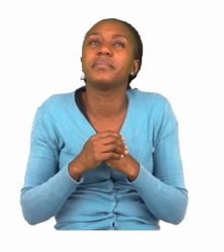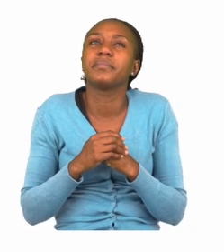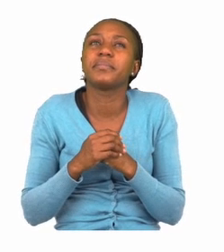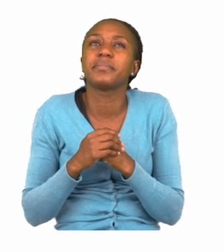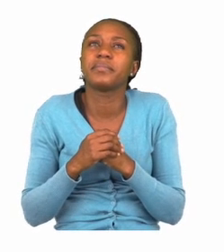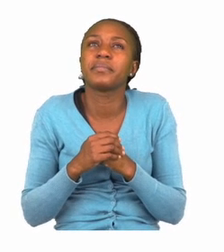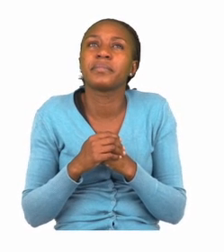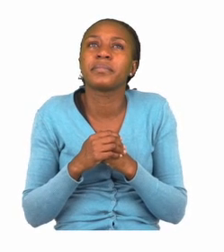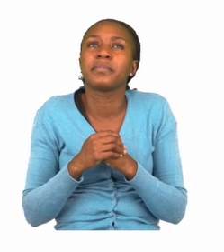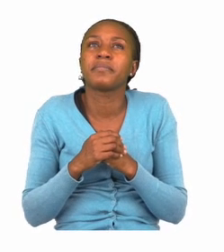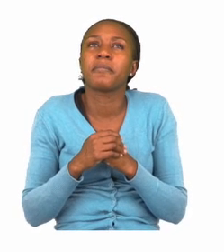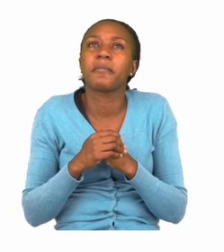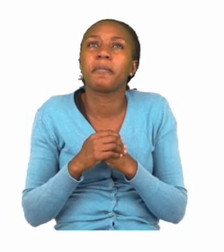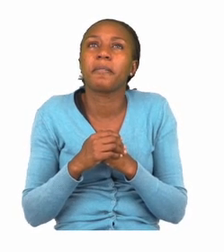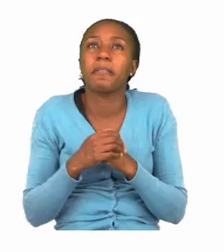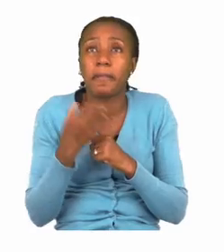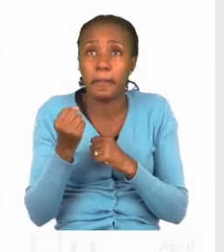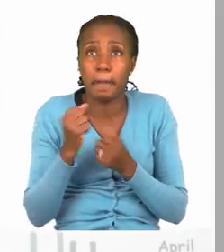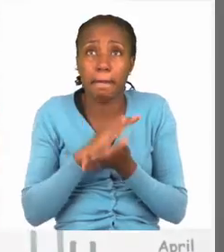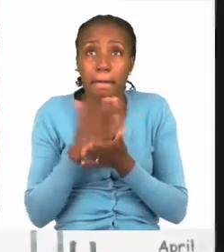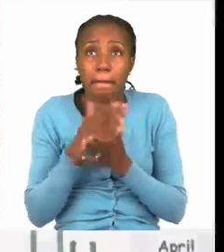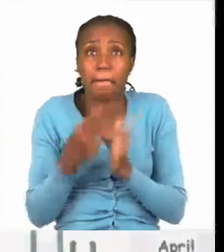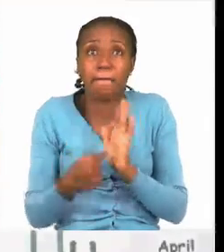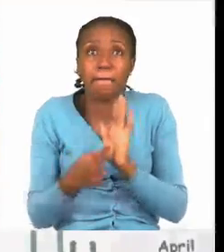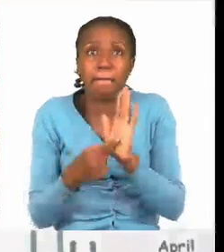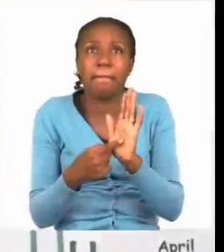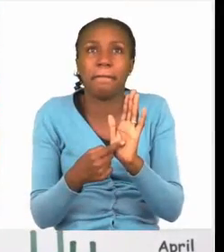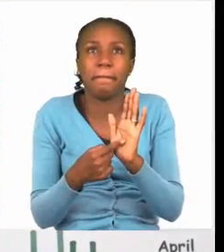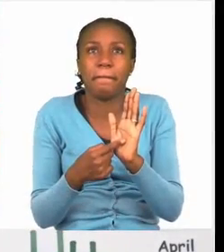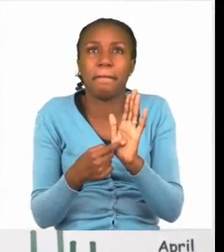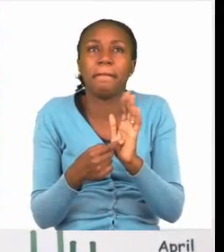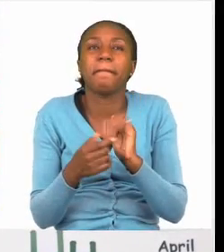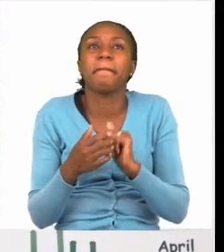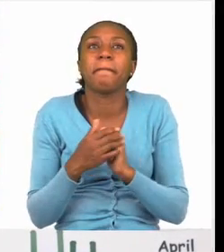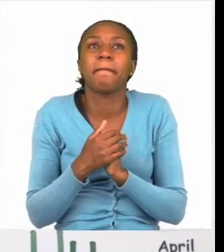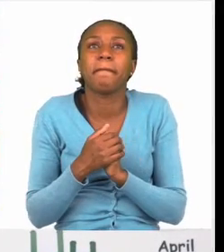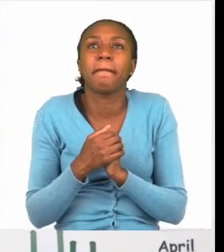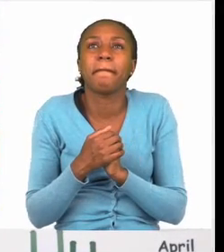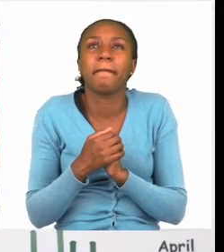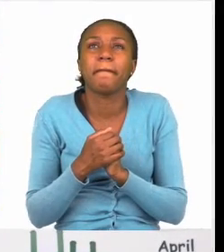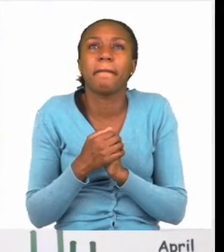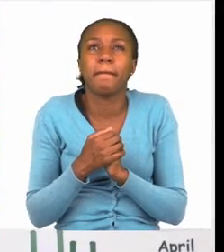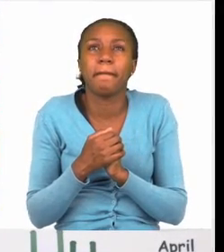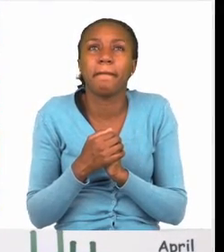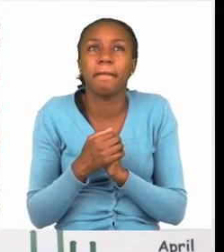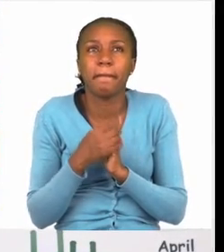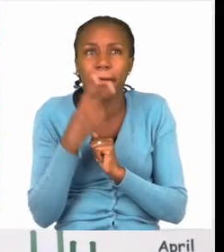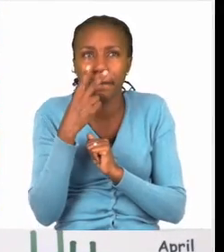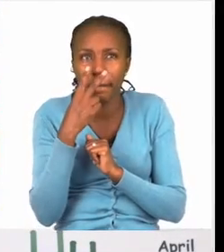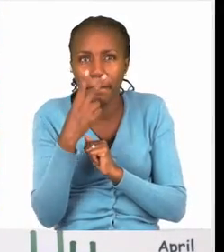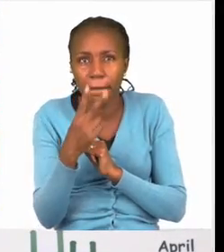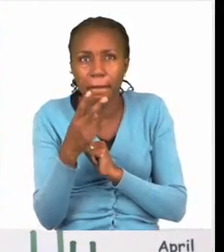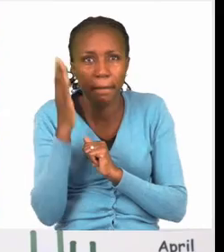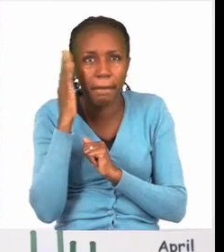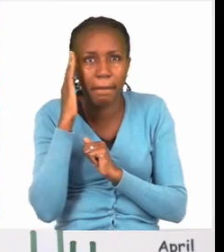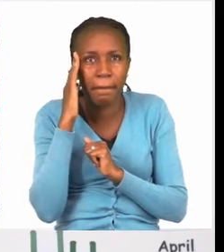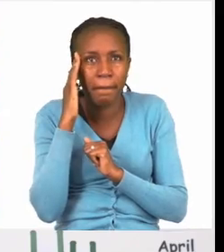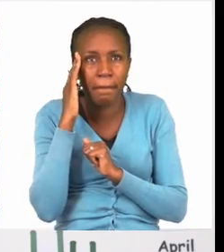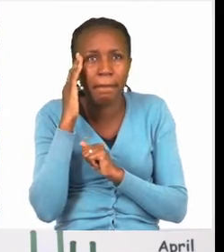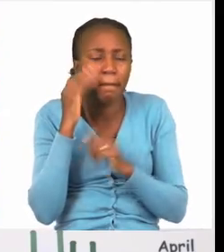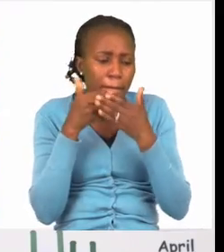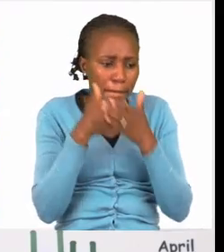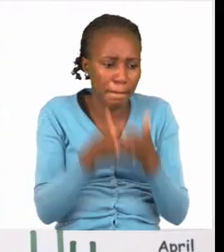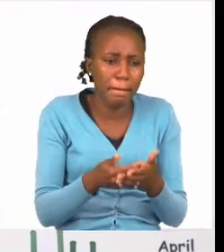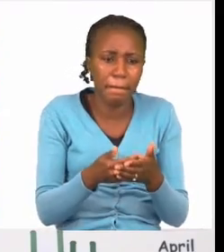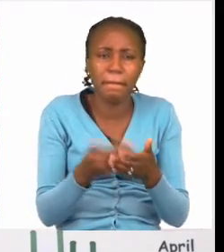I have some objects here that I want us to have a look at so that we can have an idea what it means